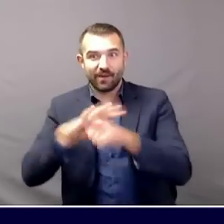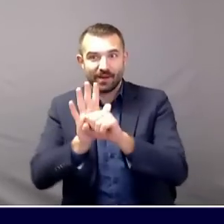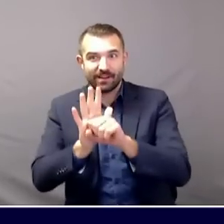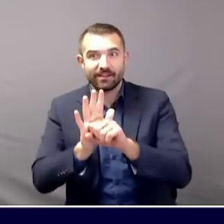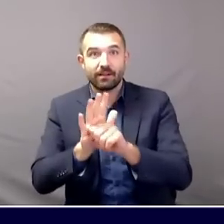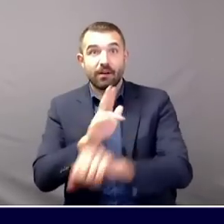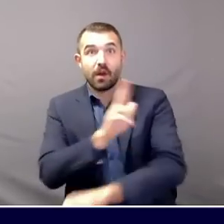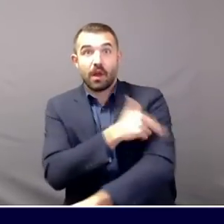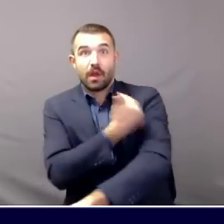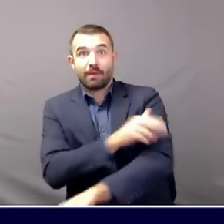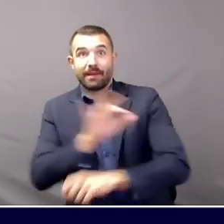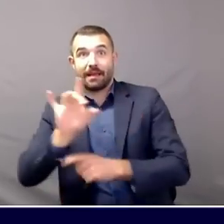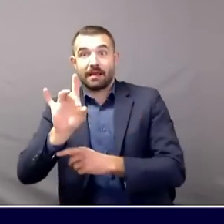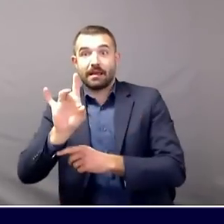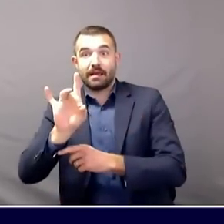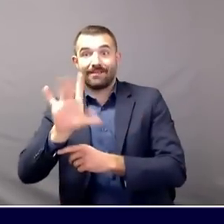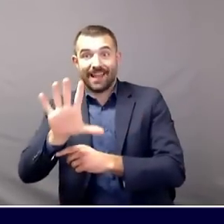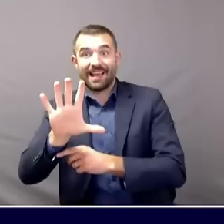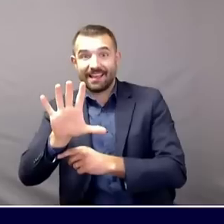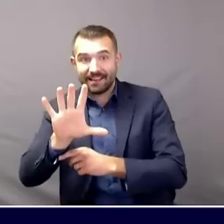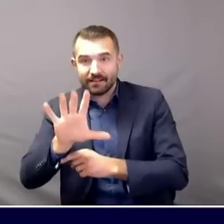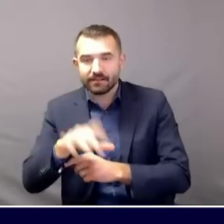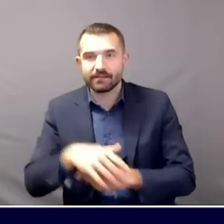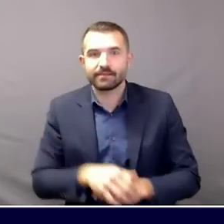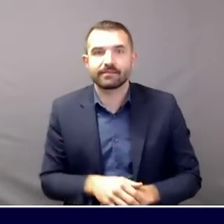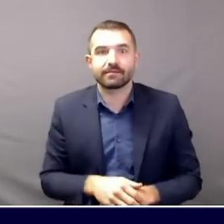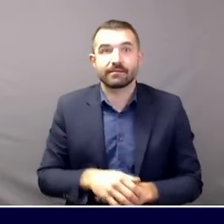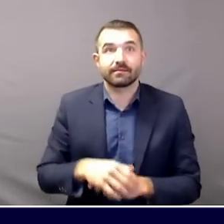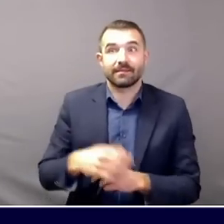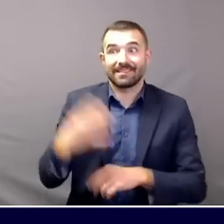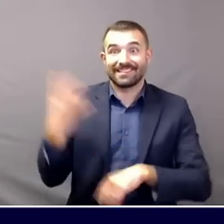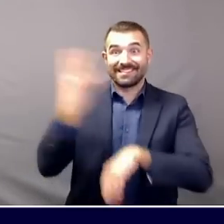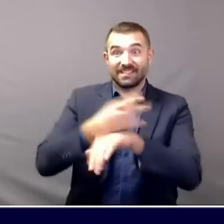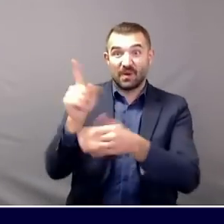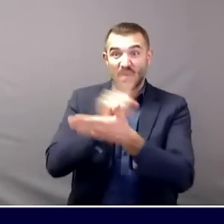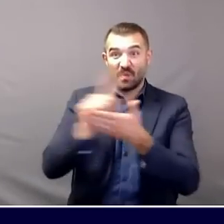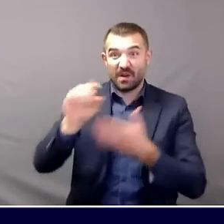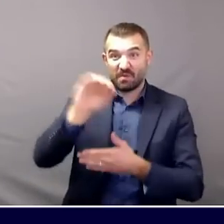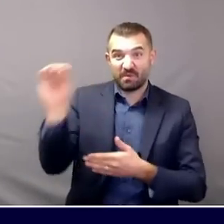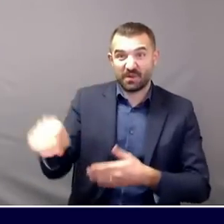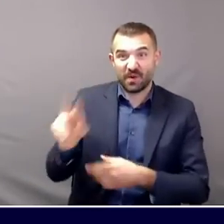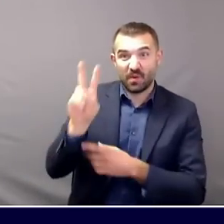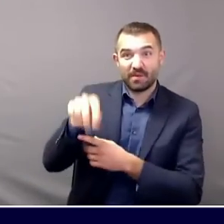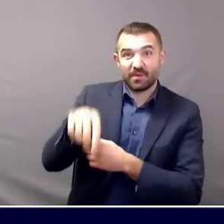7, and a 7-day positivity rate now of 2.66%.